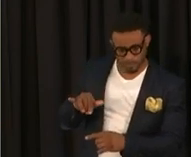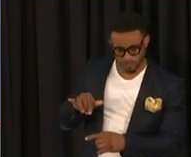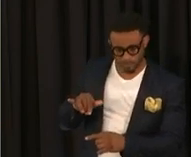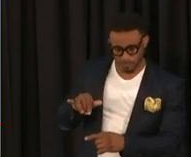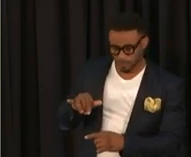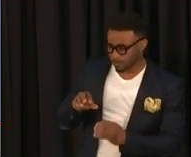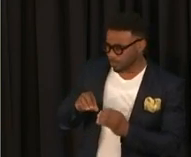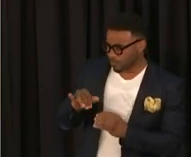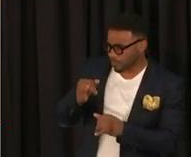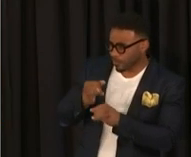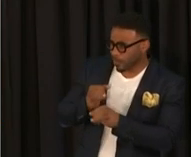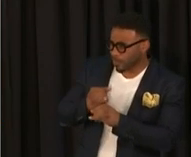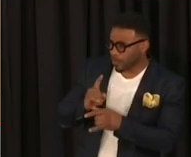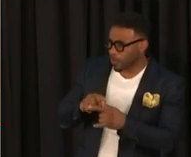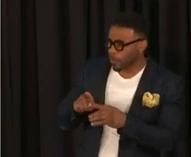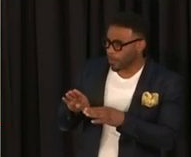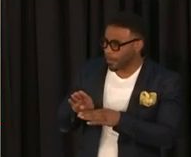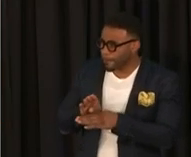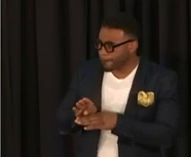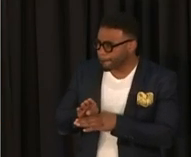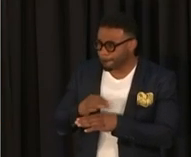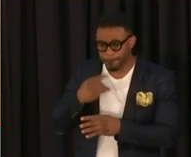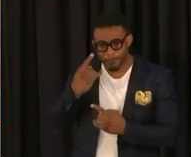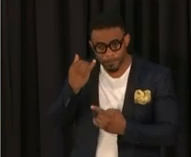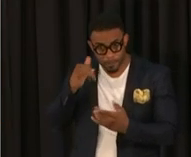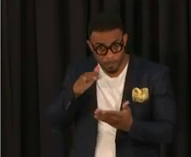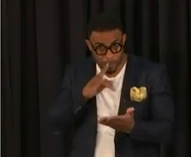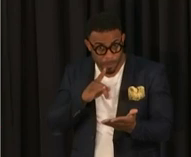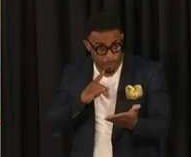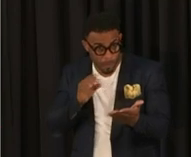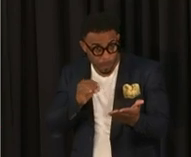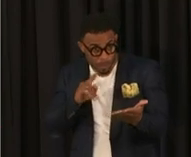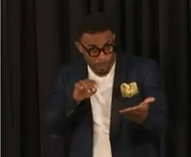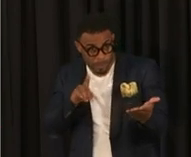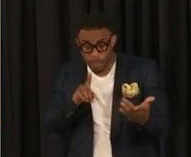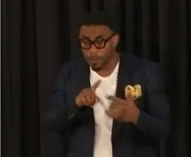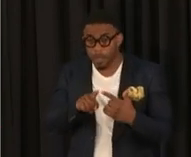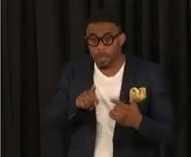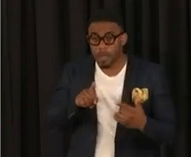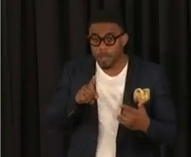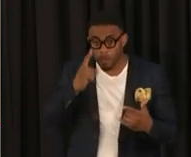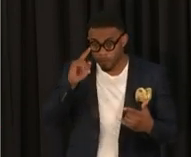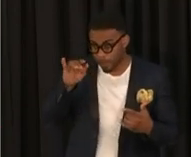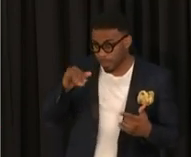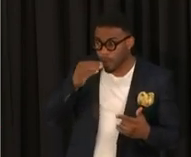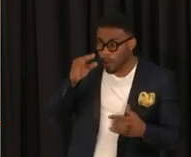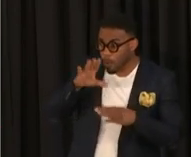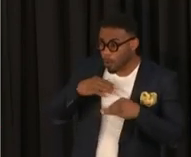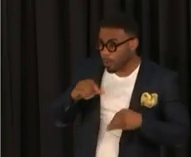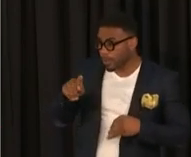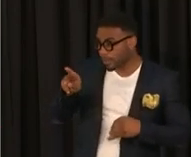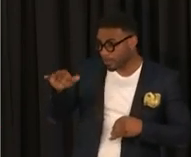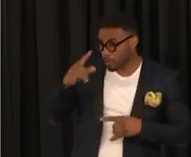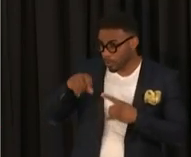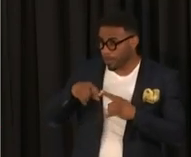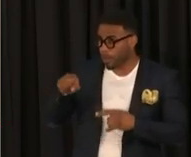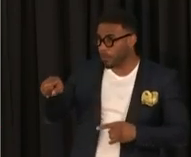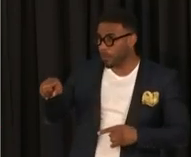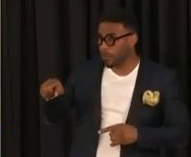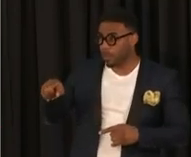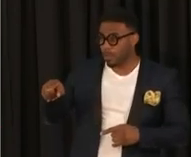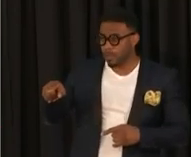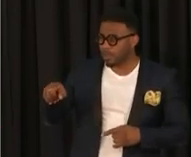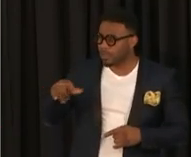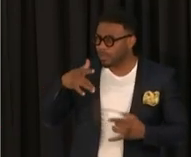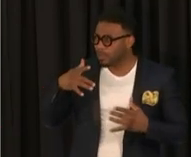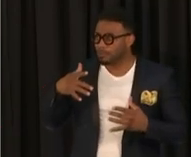for like an institution or a business. I wonder, and this might be more Ted, but like for that homeowner that Tommy just talked about,